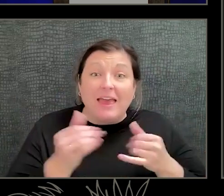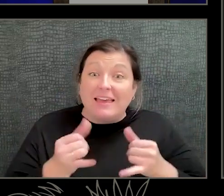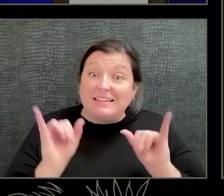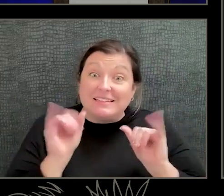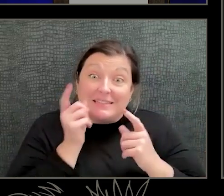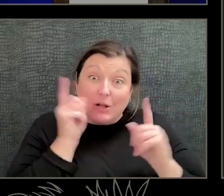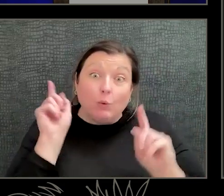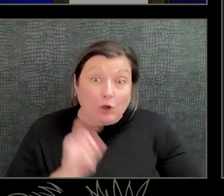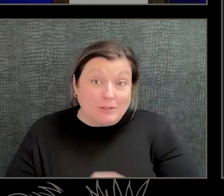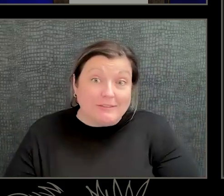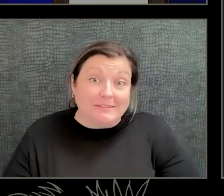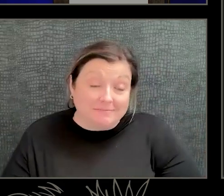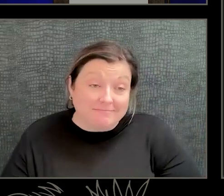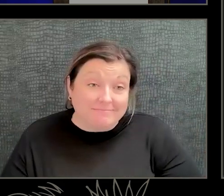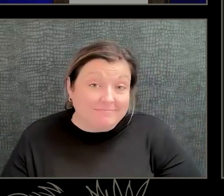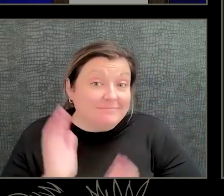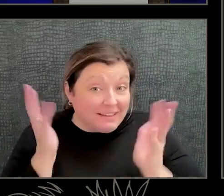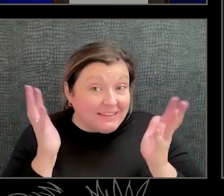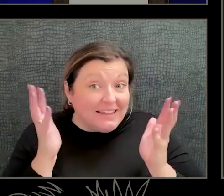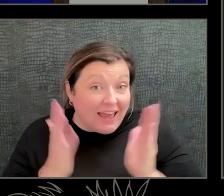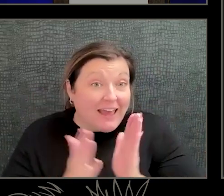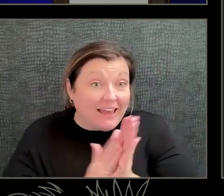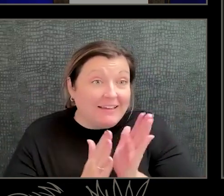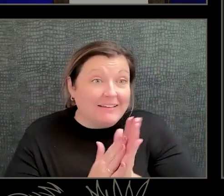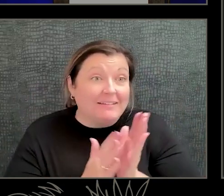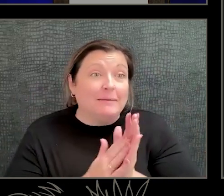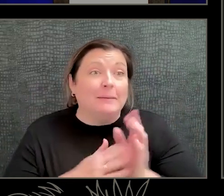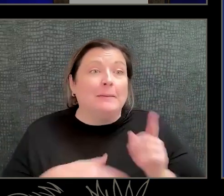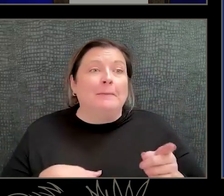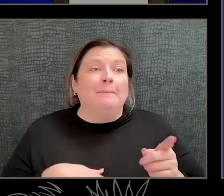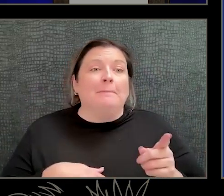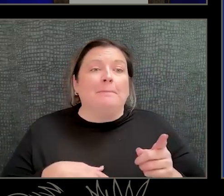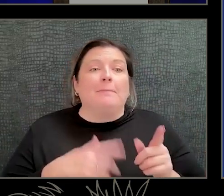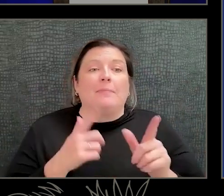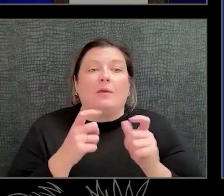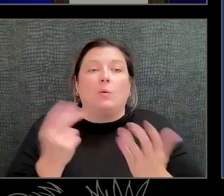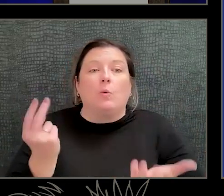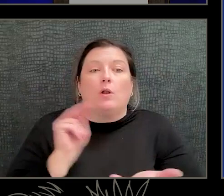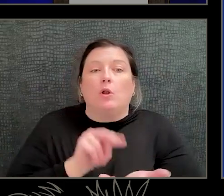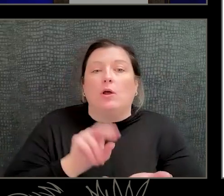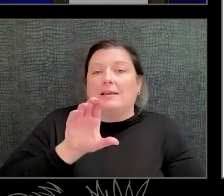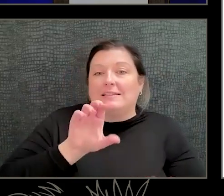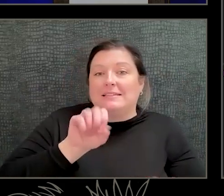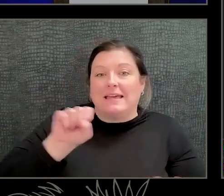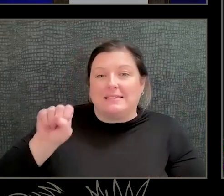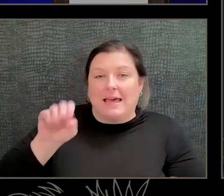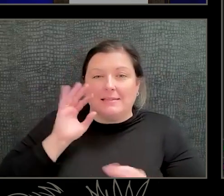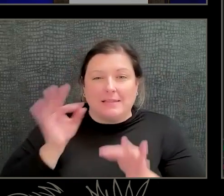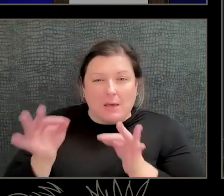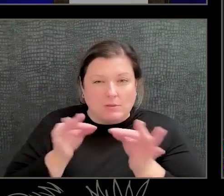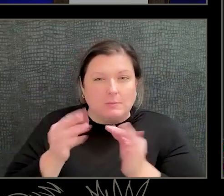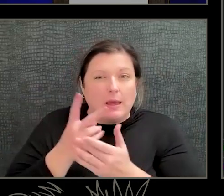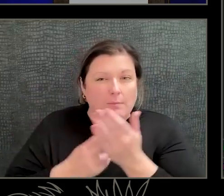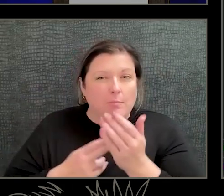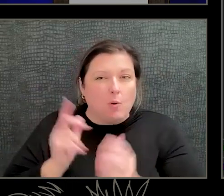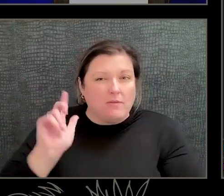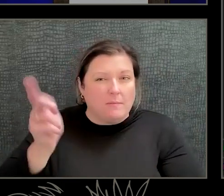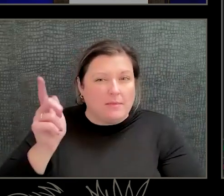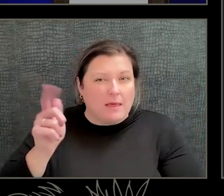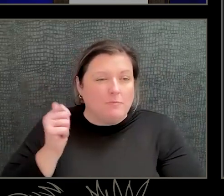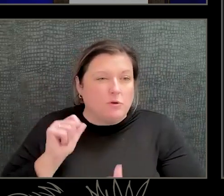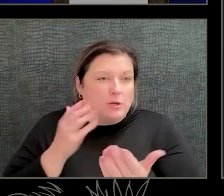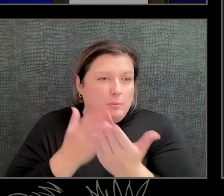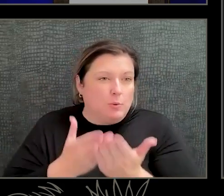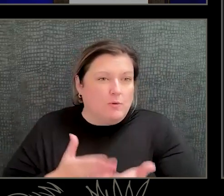works, yay! All right, let's quickly look at it with CSS. I will explain both of them later, but I'm just trying to prove